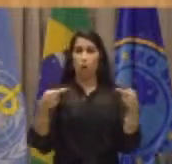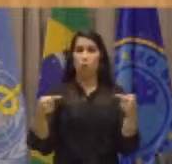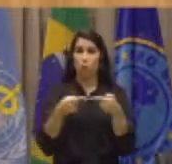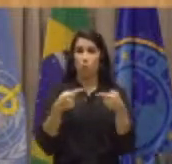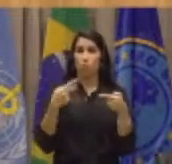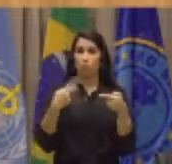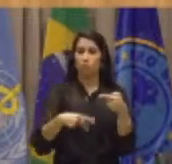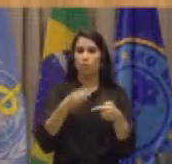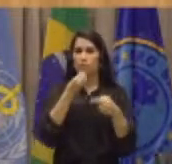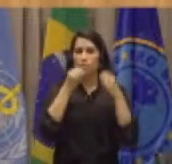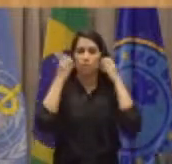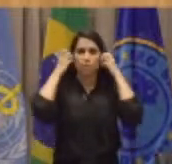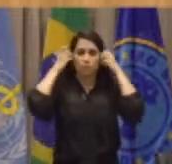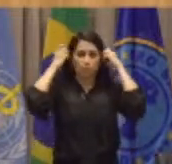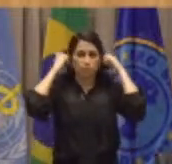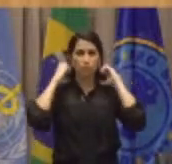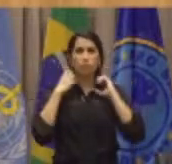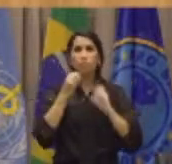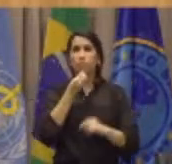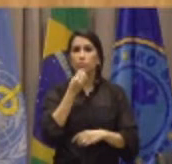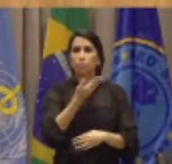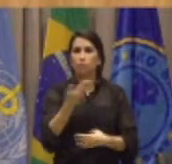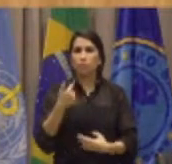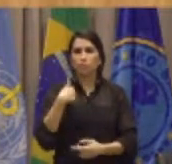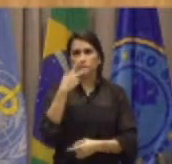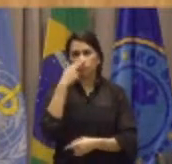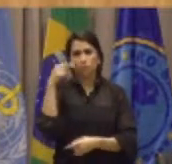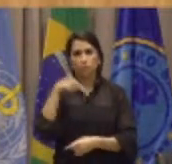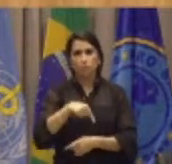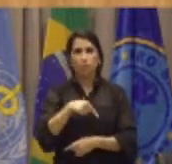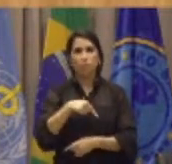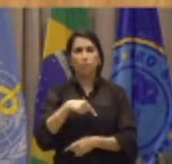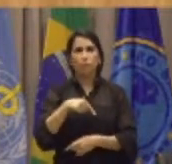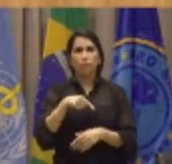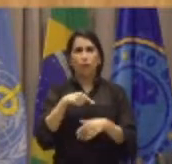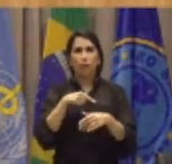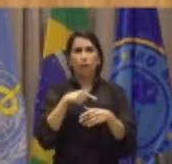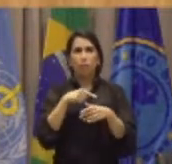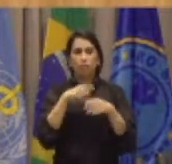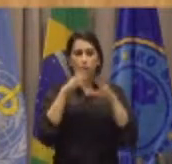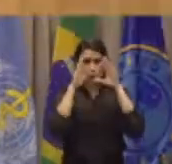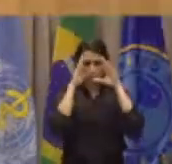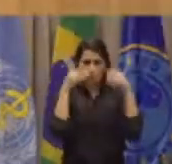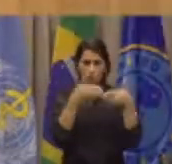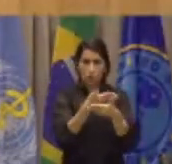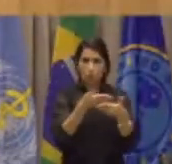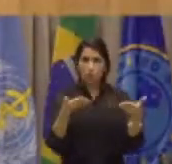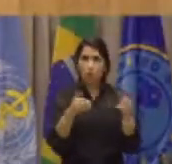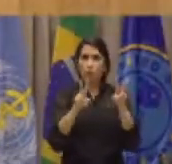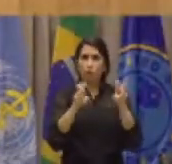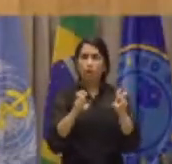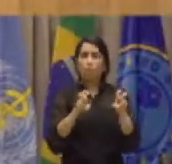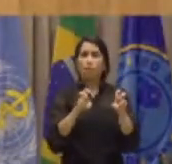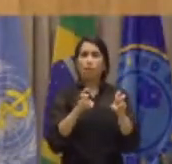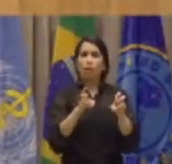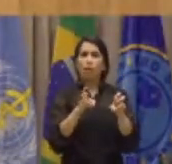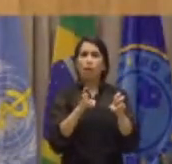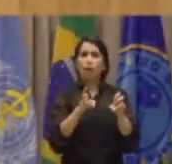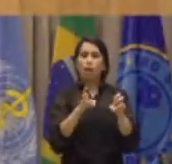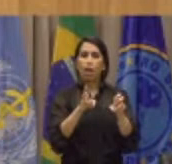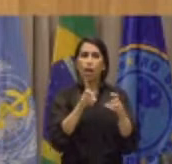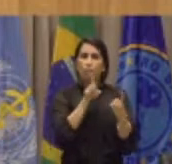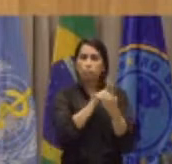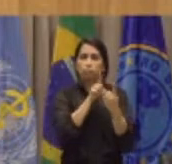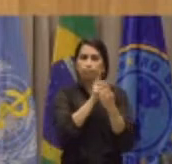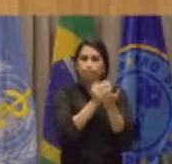common points with the possibility to have single logs where the level of the primary